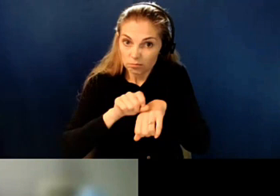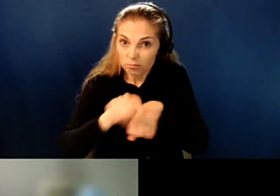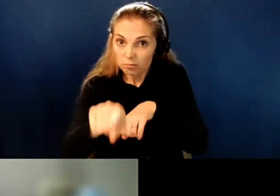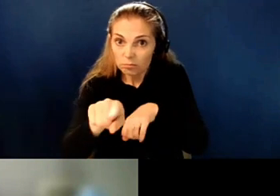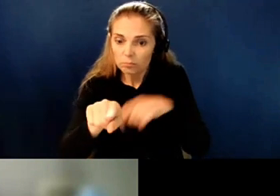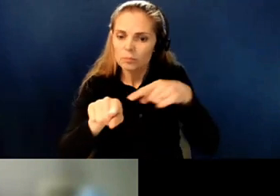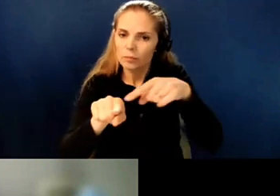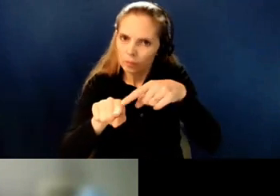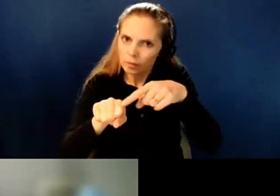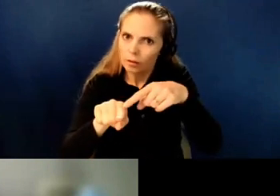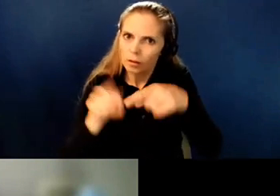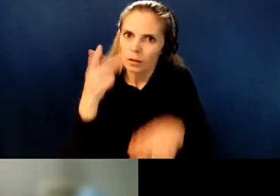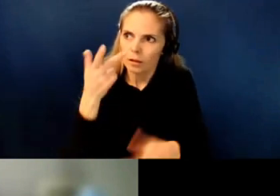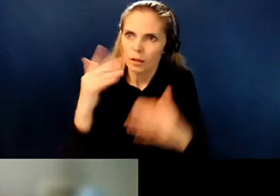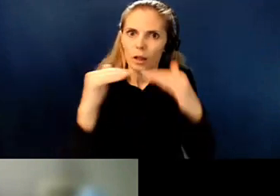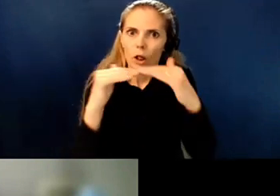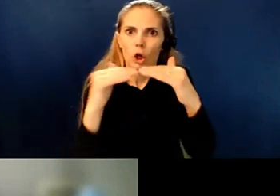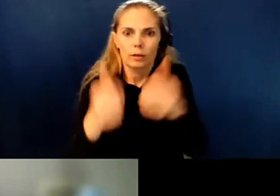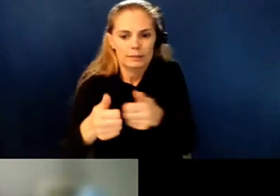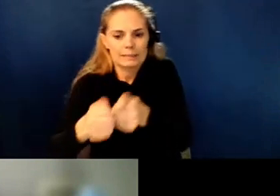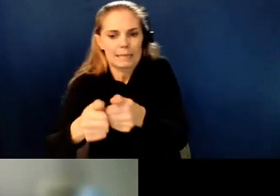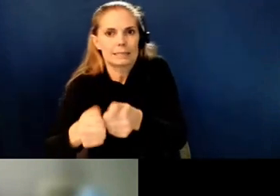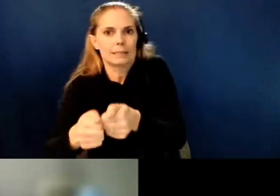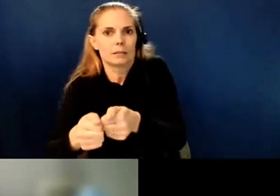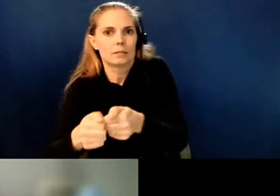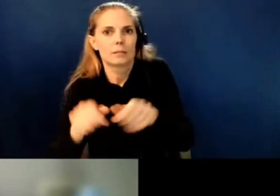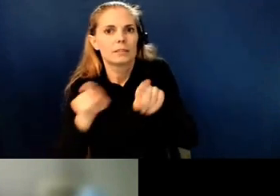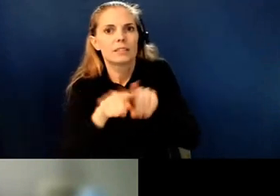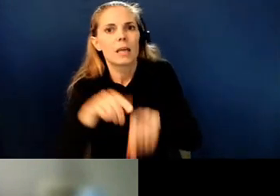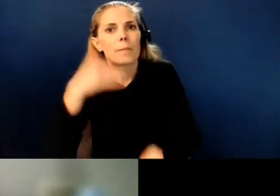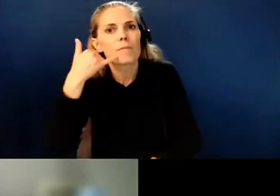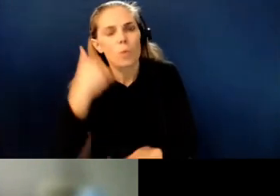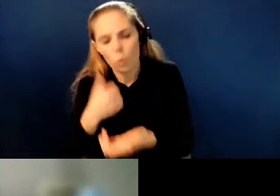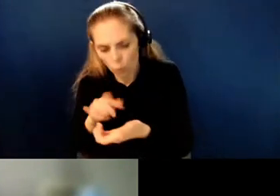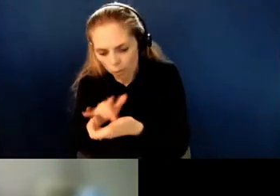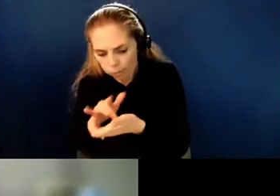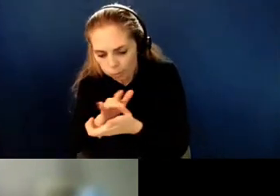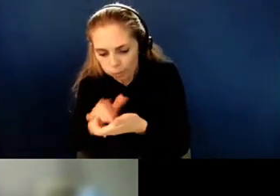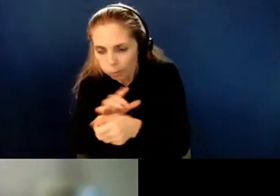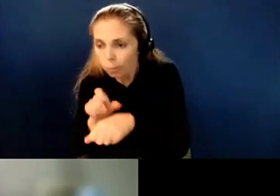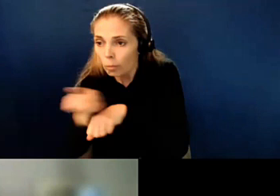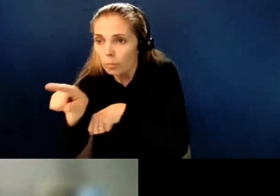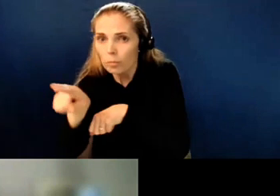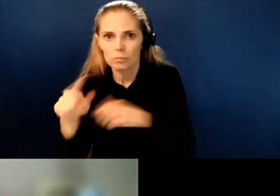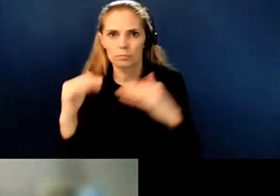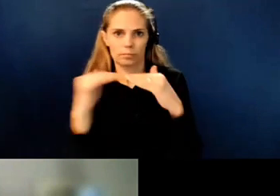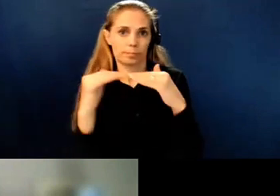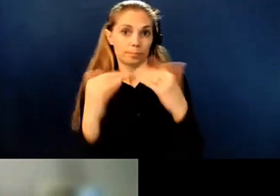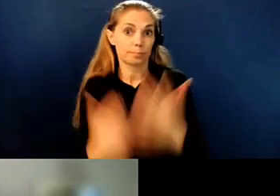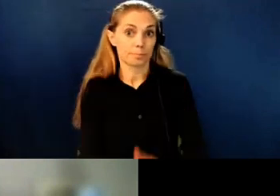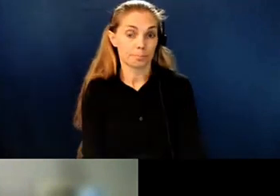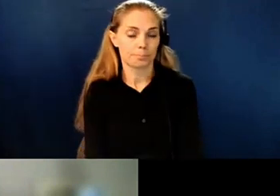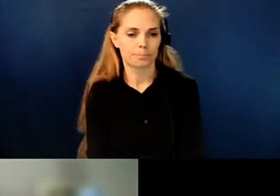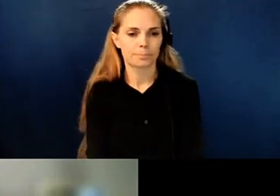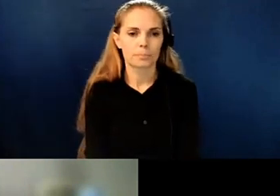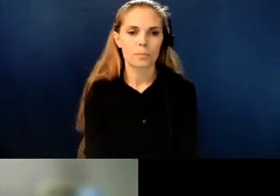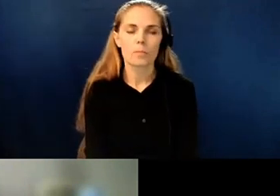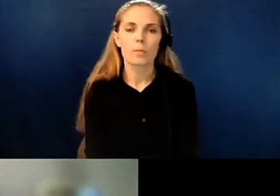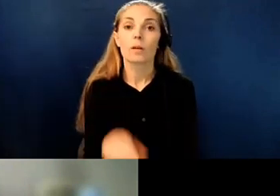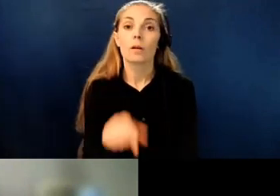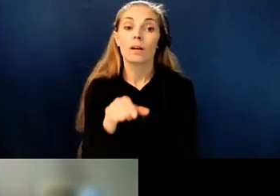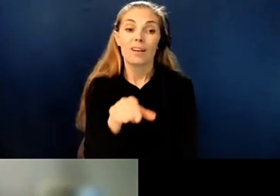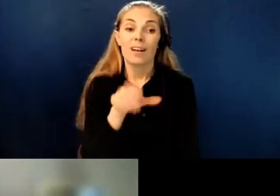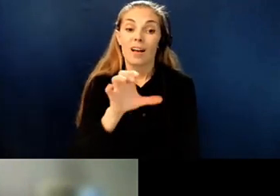phone and text a friend. Connect is a cloud-based software, so you access it wherever you have